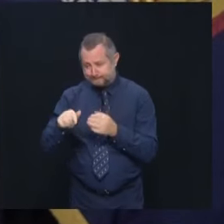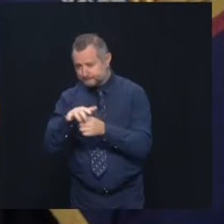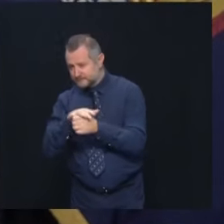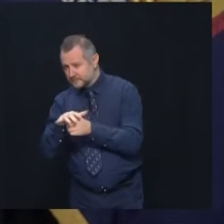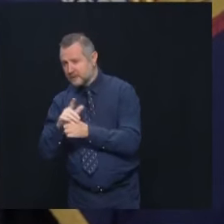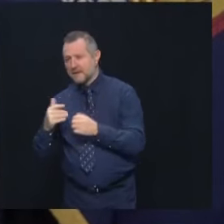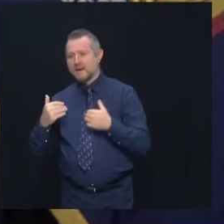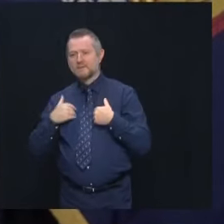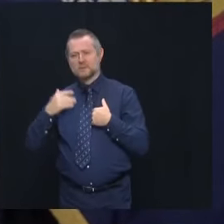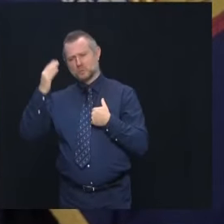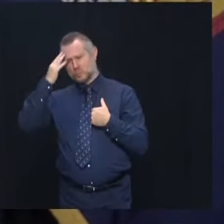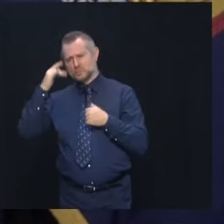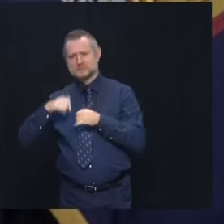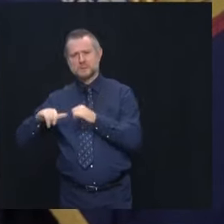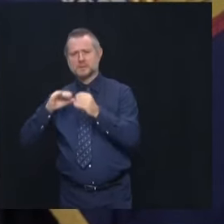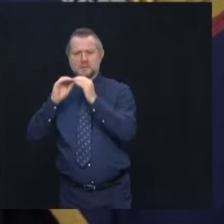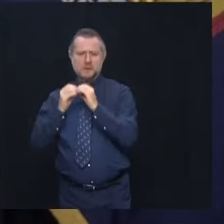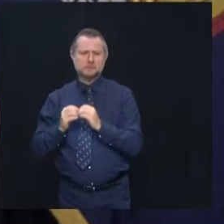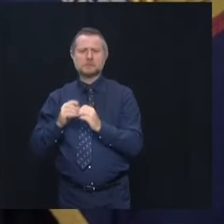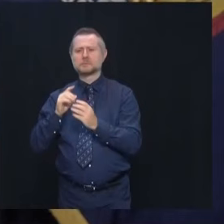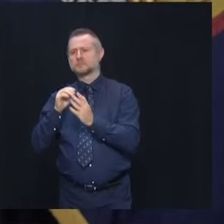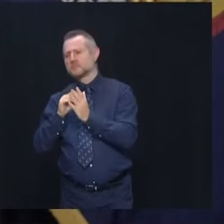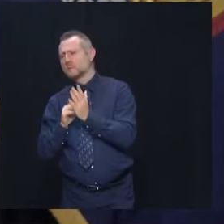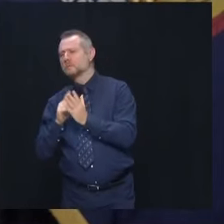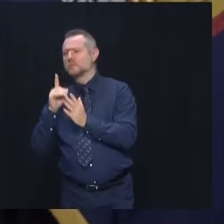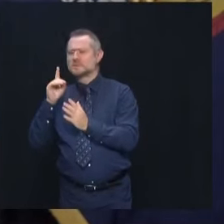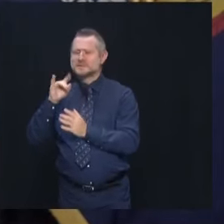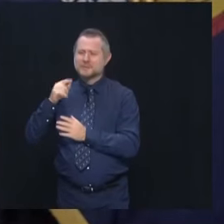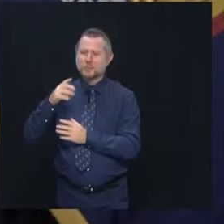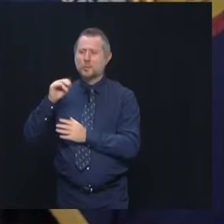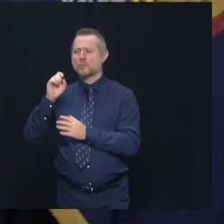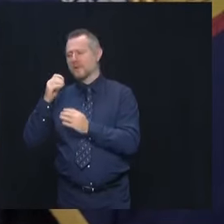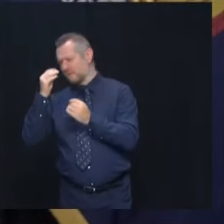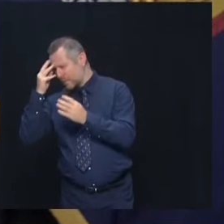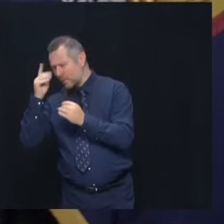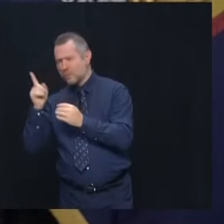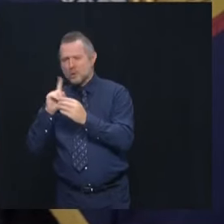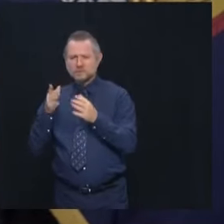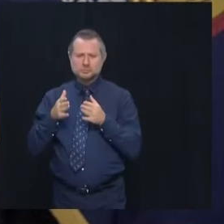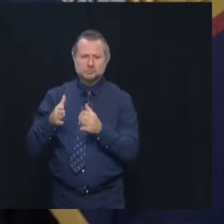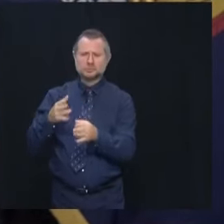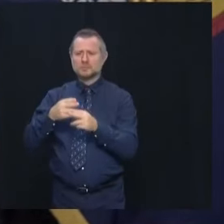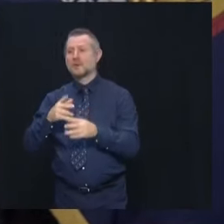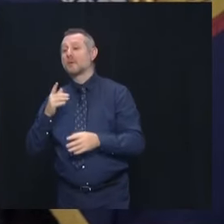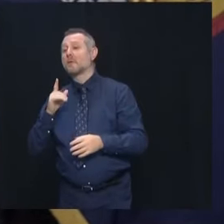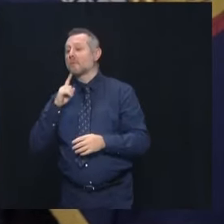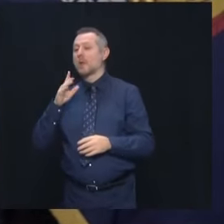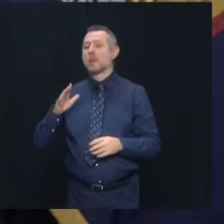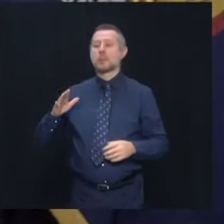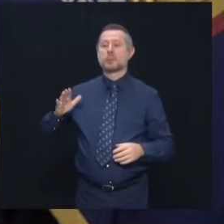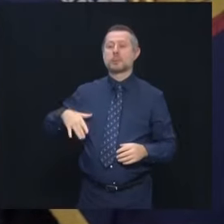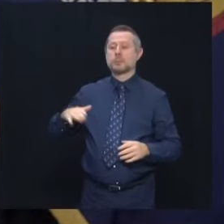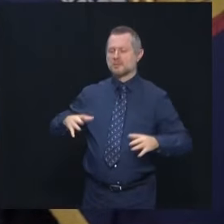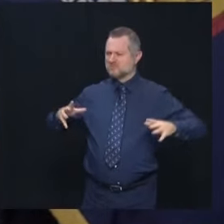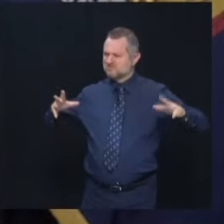data on the zip codes and the communities. We just haven't been aggressive enough on the